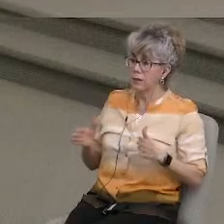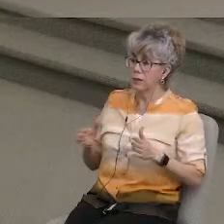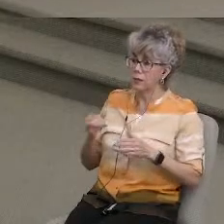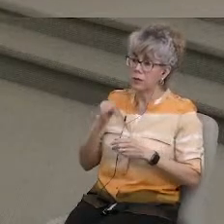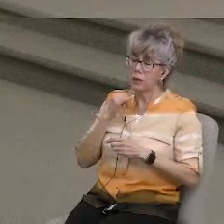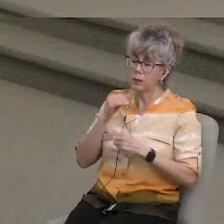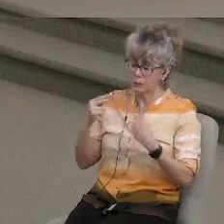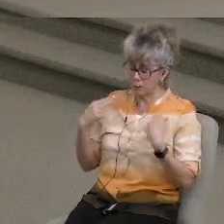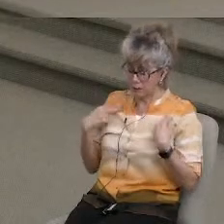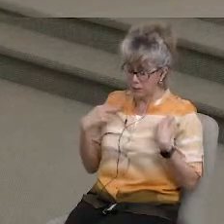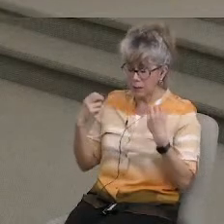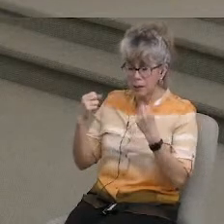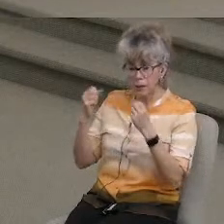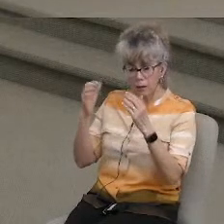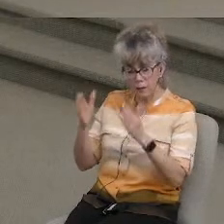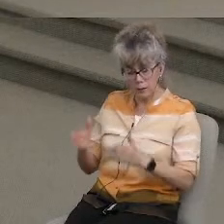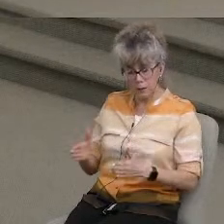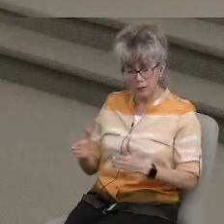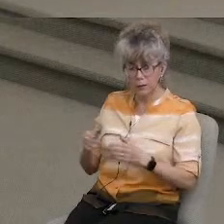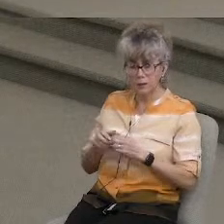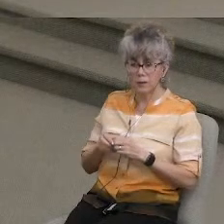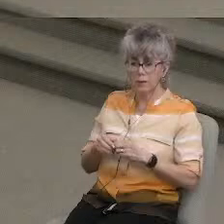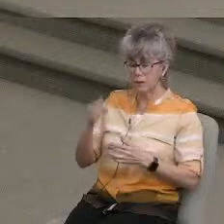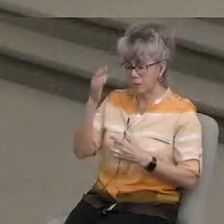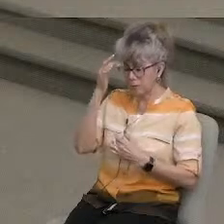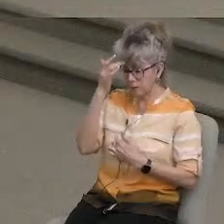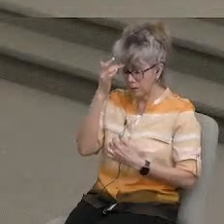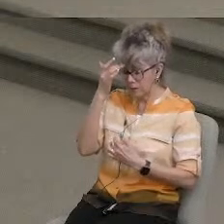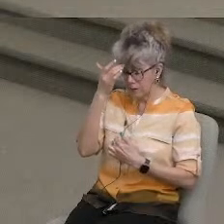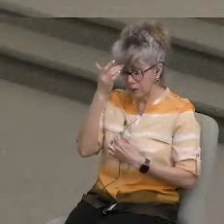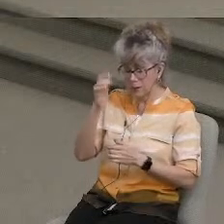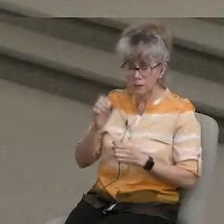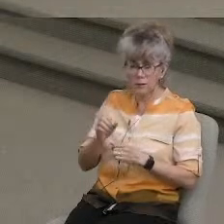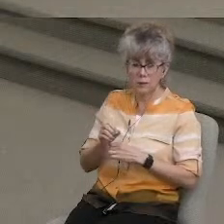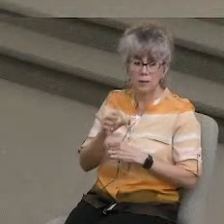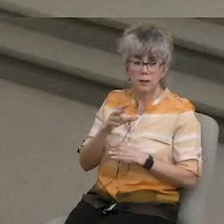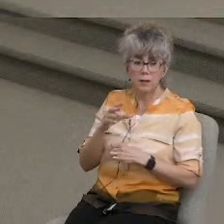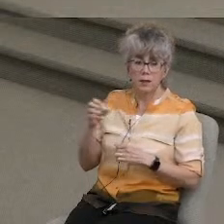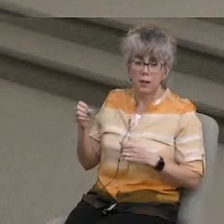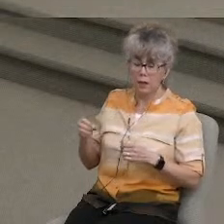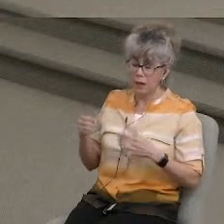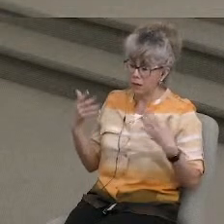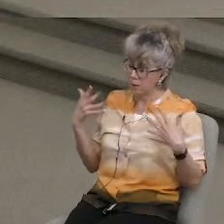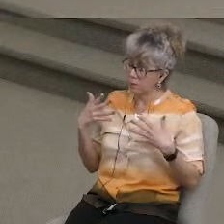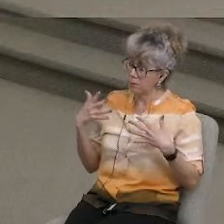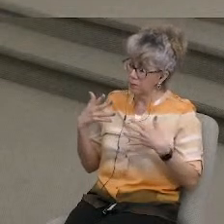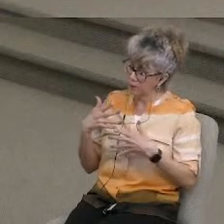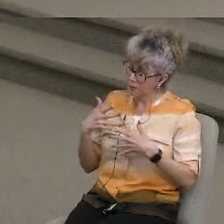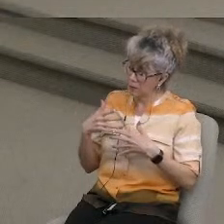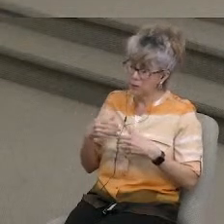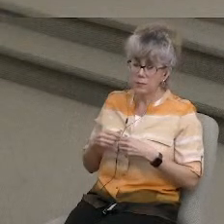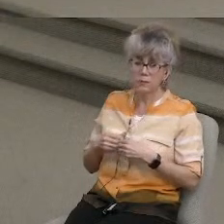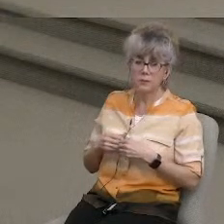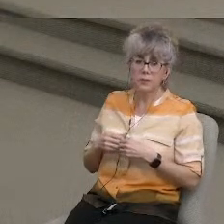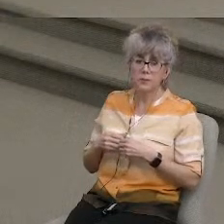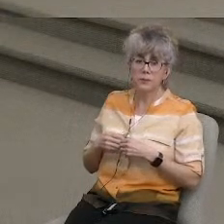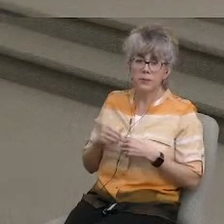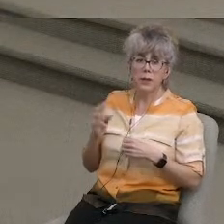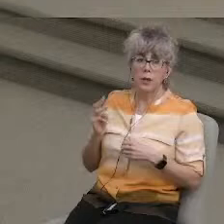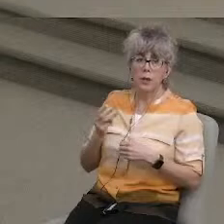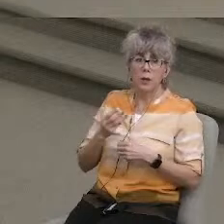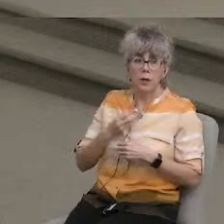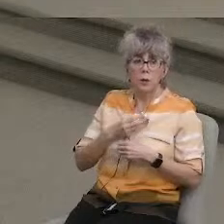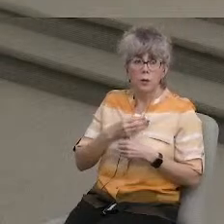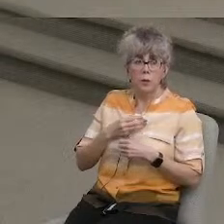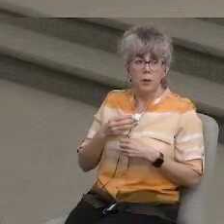a healer of sickness and our fears. We appreciate